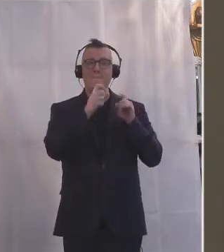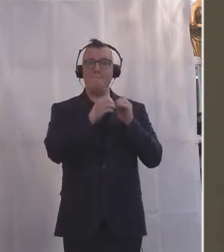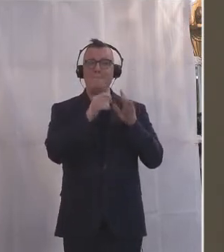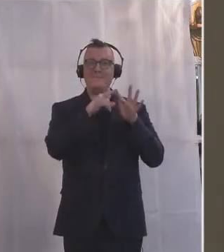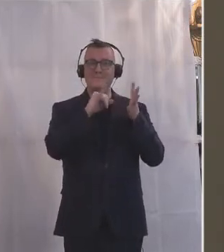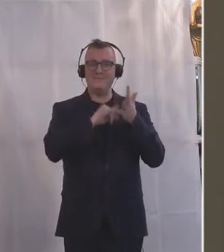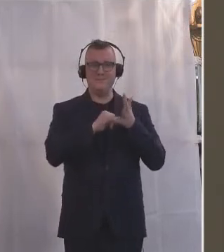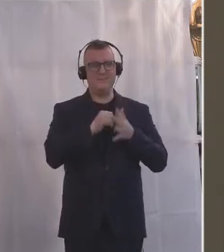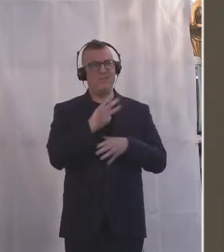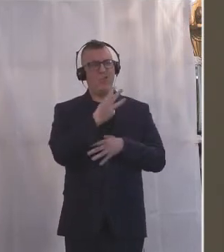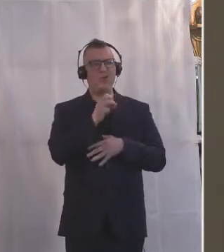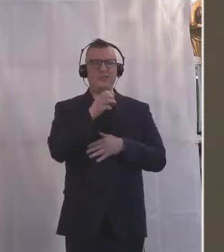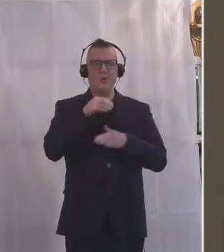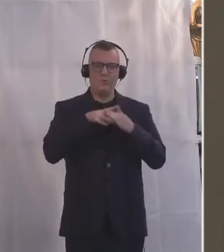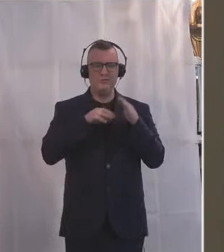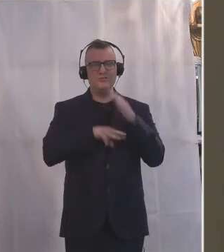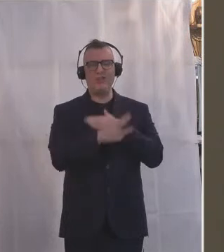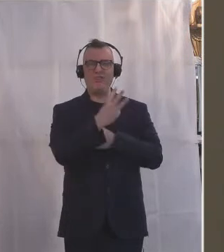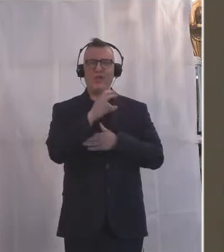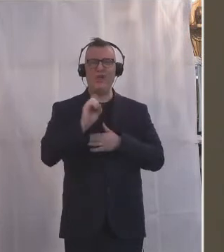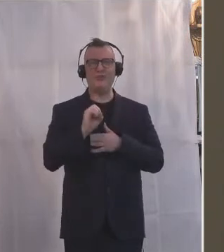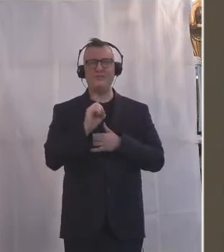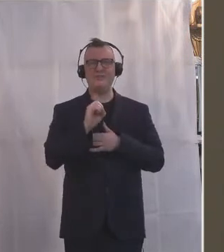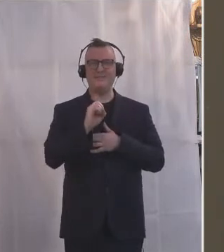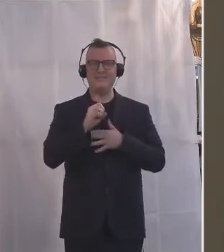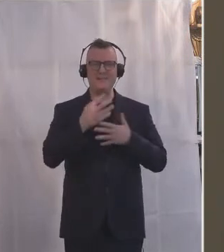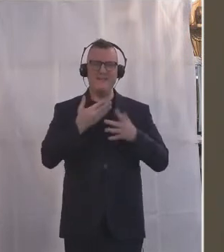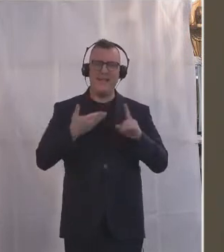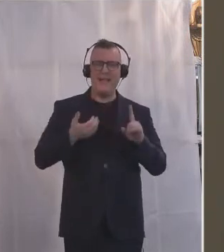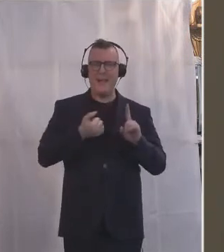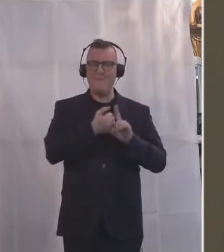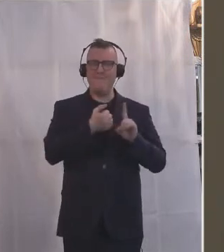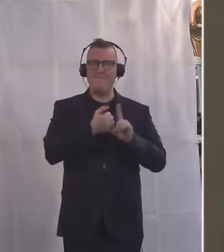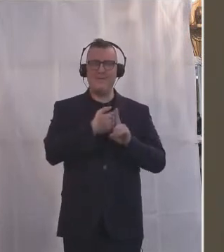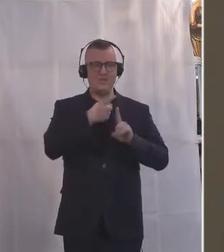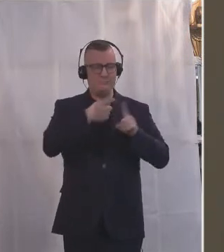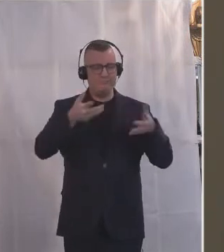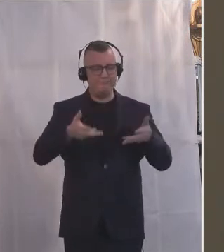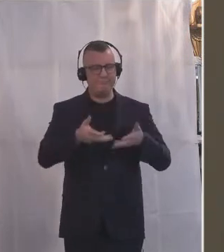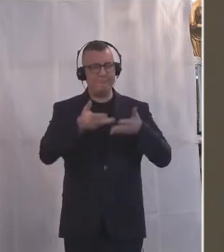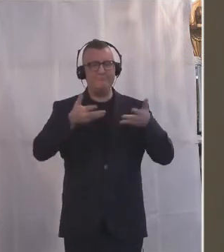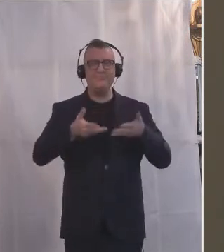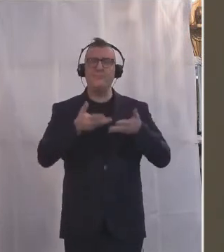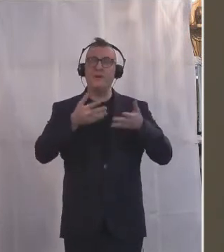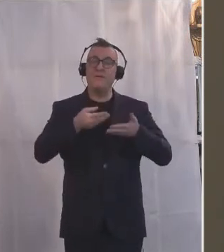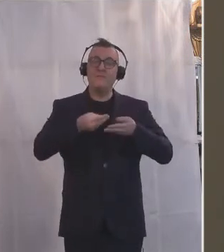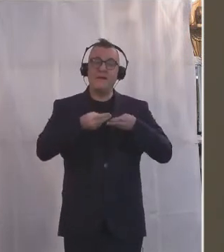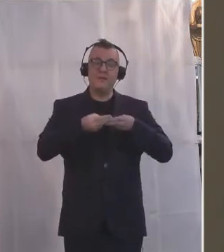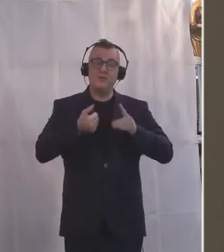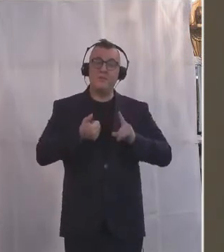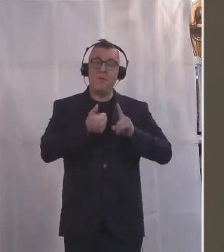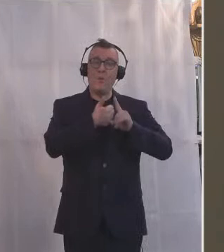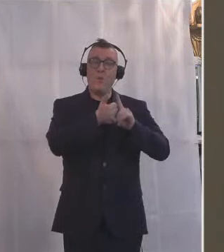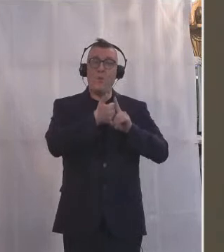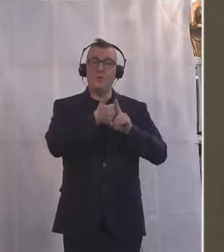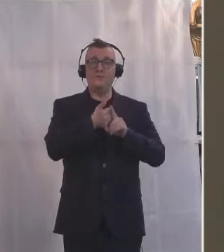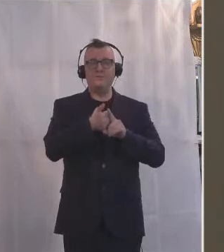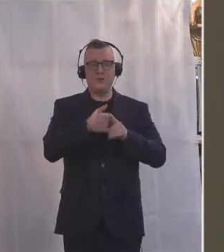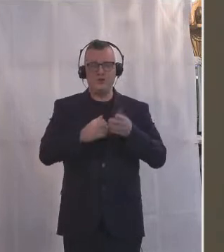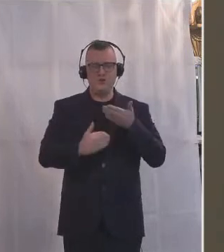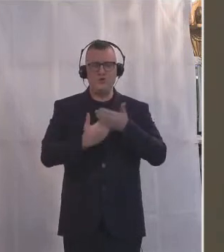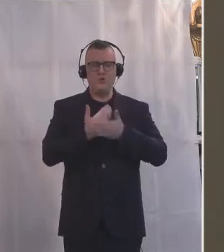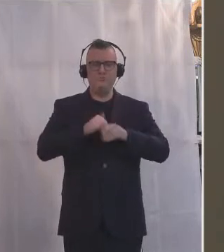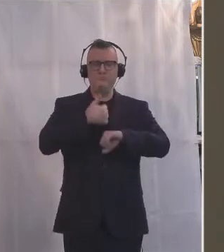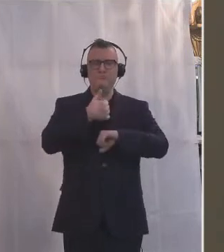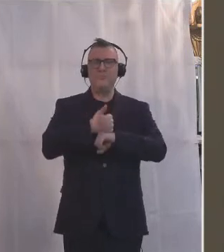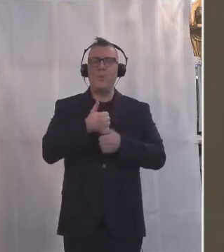And Foundervine provides mentorship, training, and financial support for early stage companies. Izzy's going to be talking to us